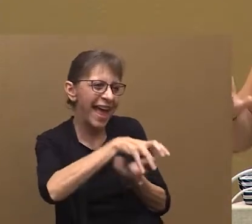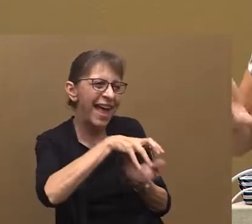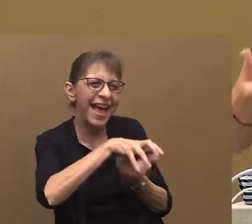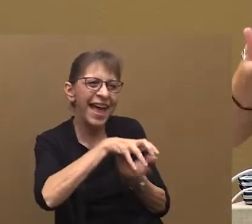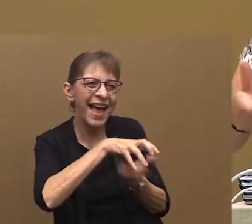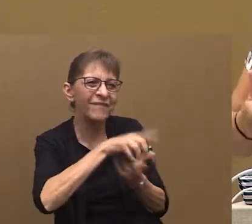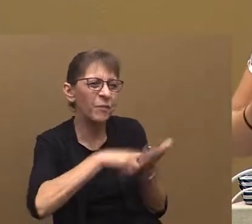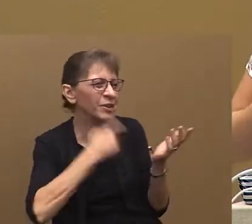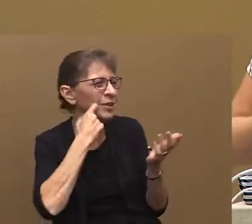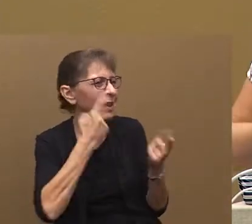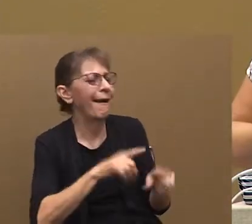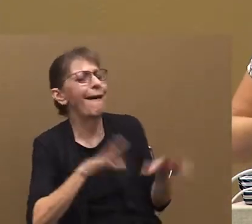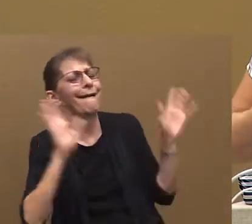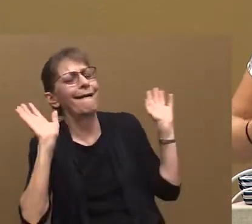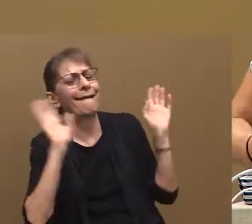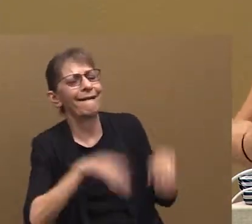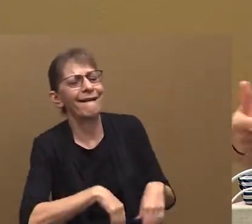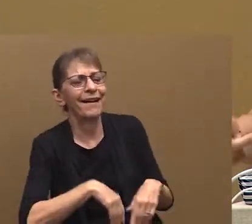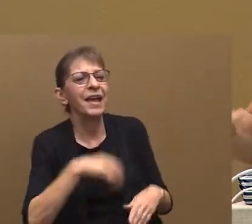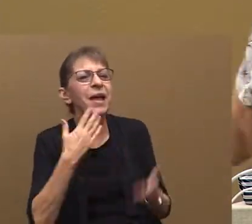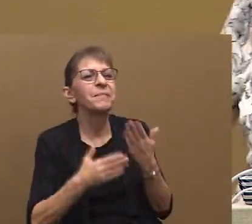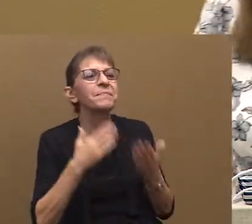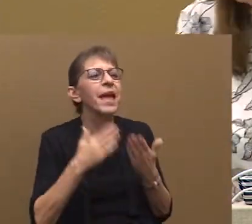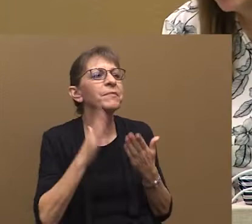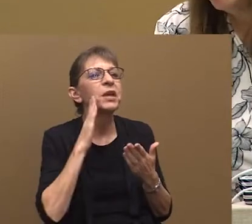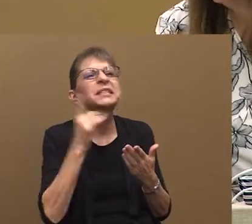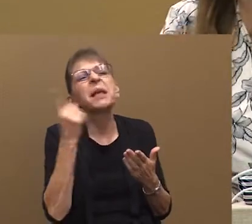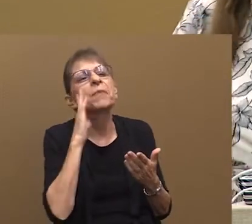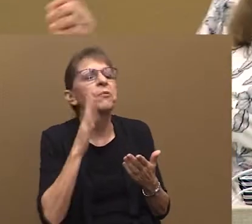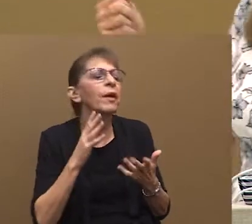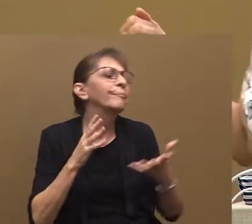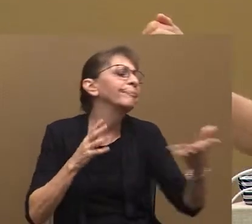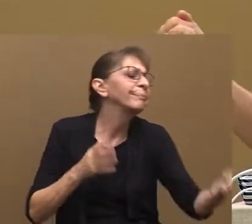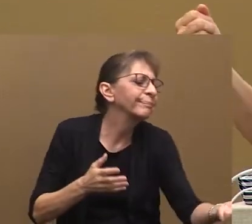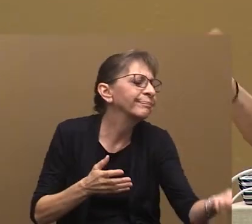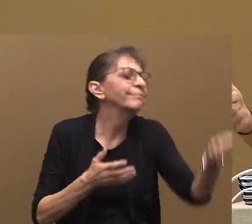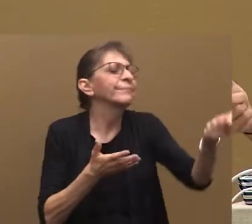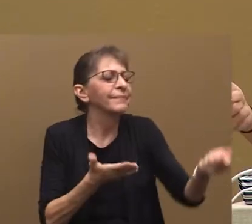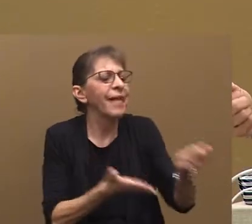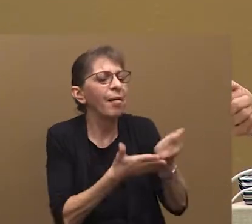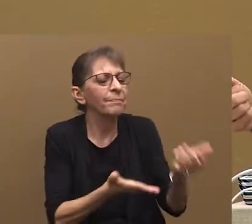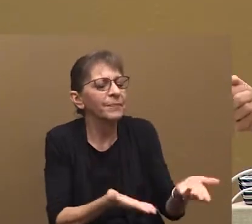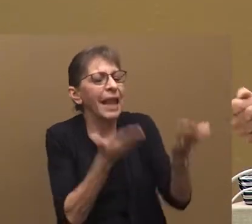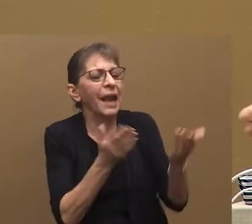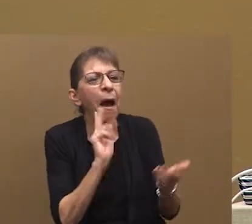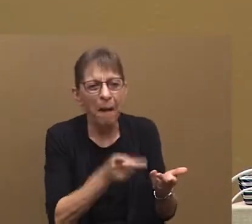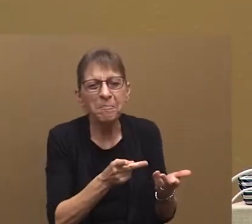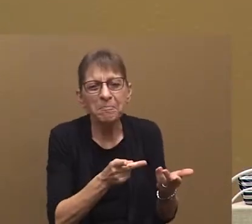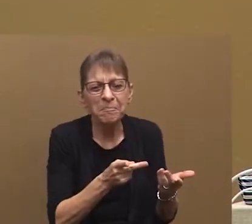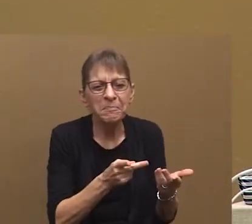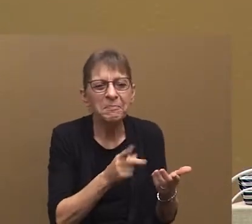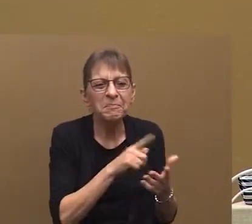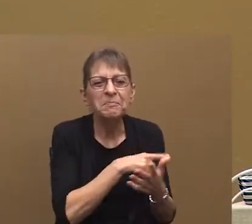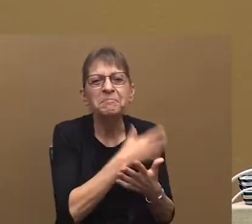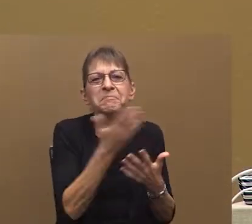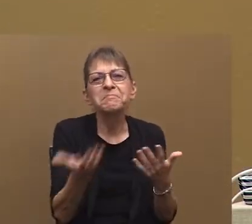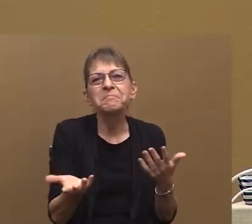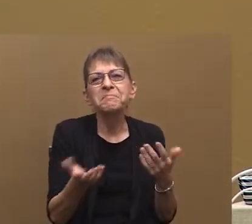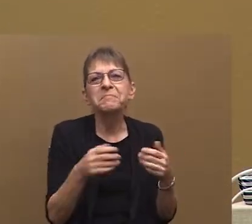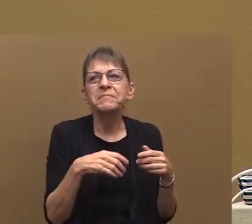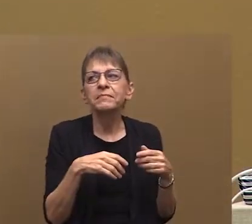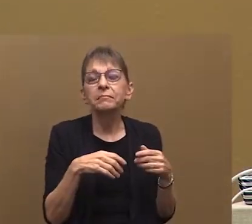about what just happened. Maybe somebody will reach over and help them stand up.